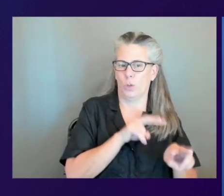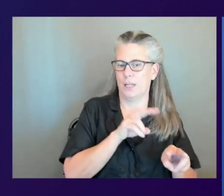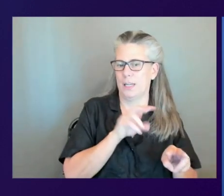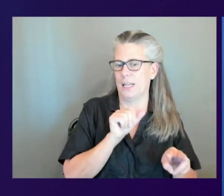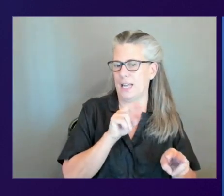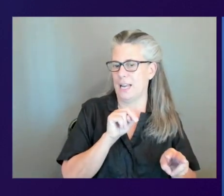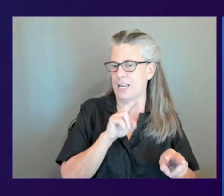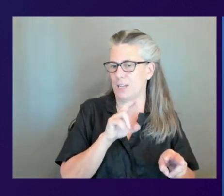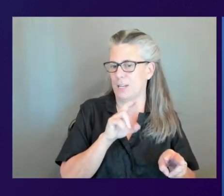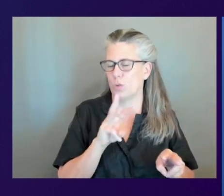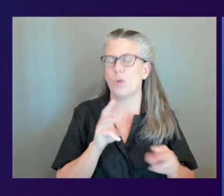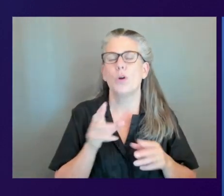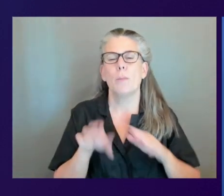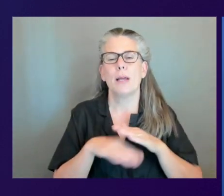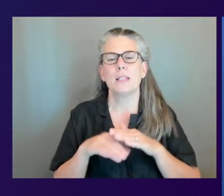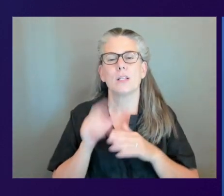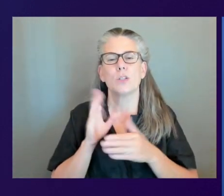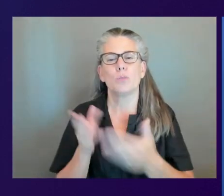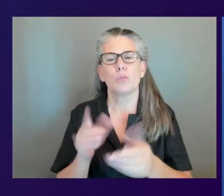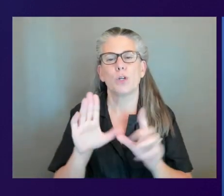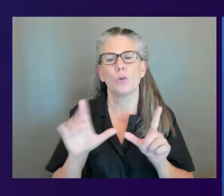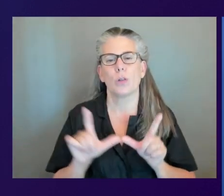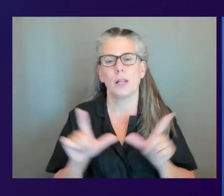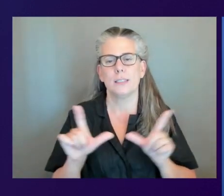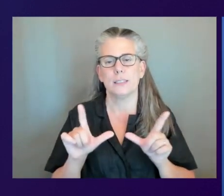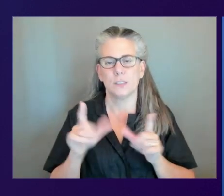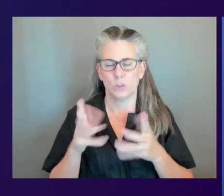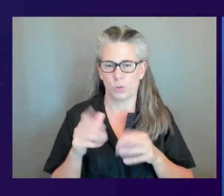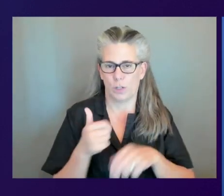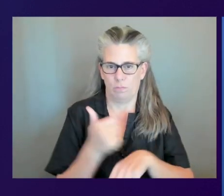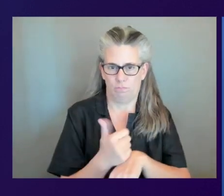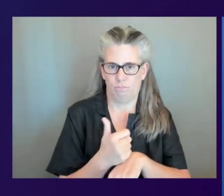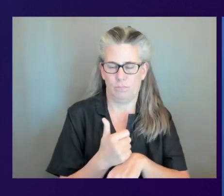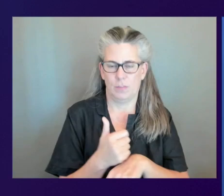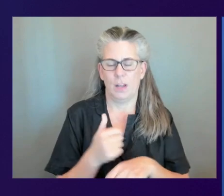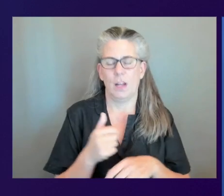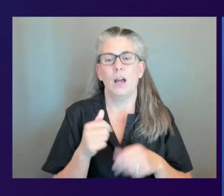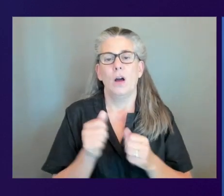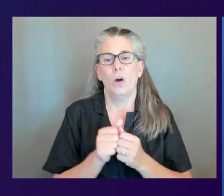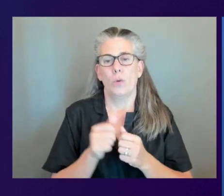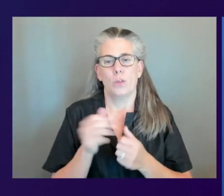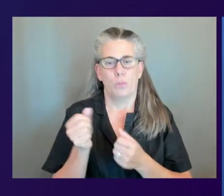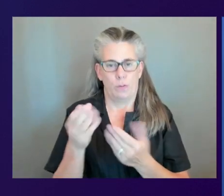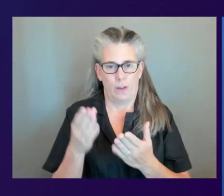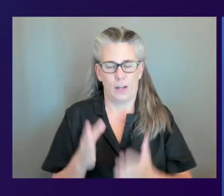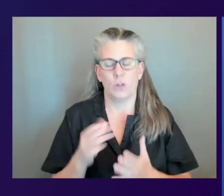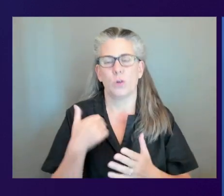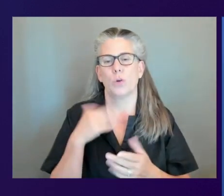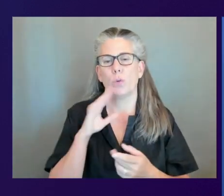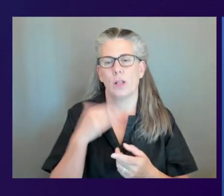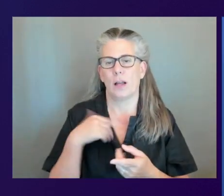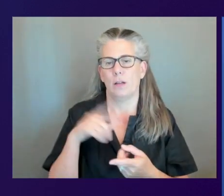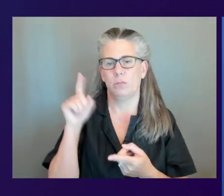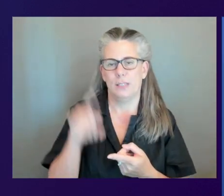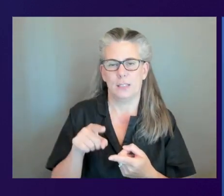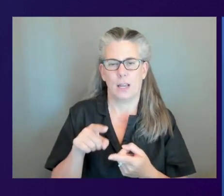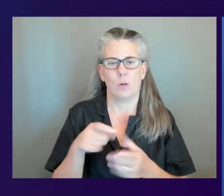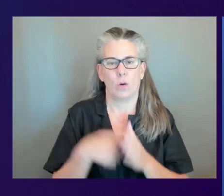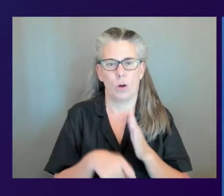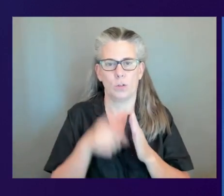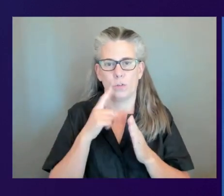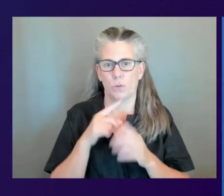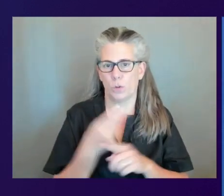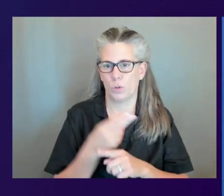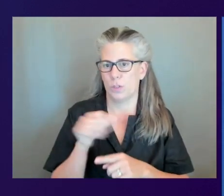already have on the VDI provider you have. You have a discounted cost for using the APIs on the Workspaces side from